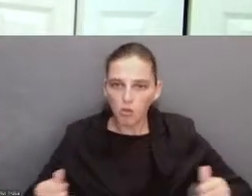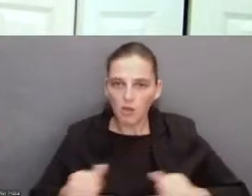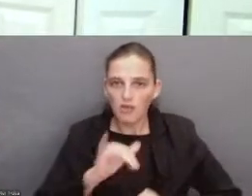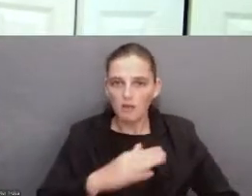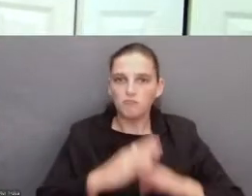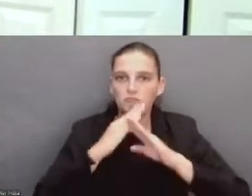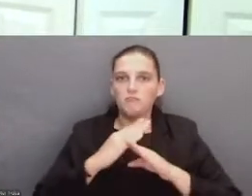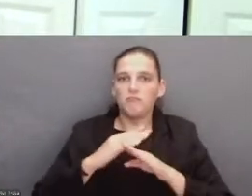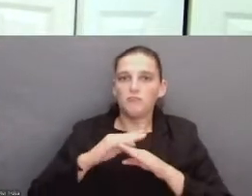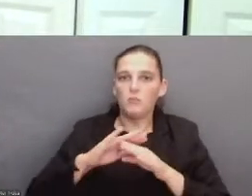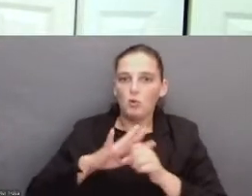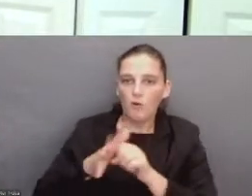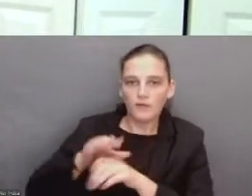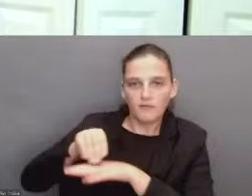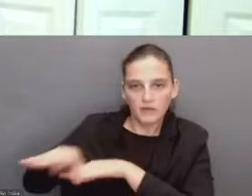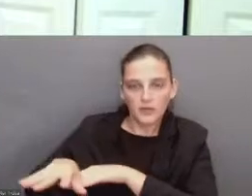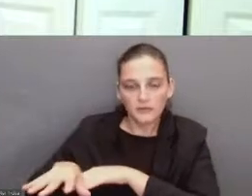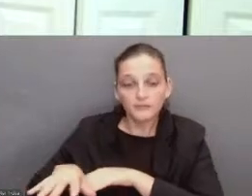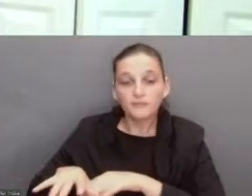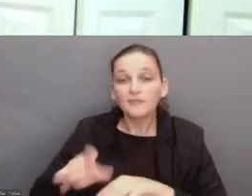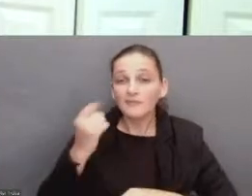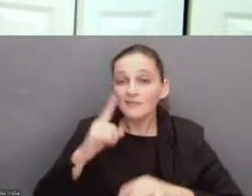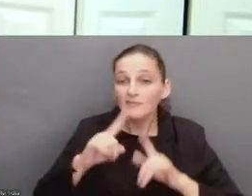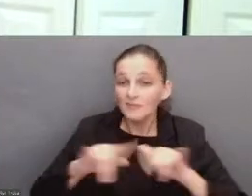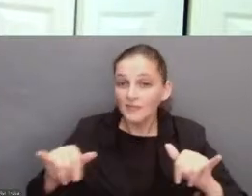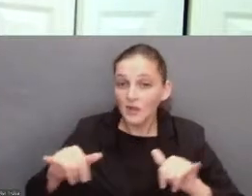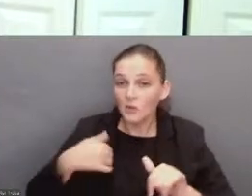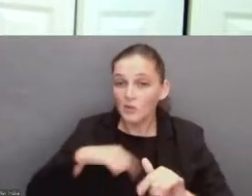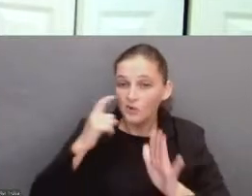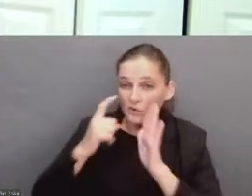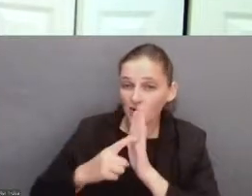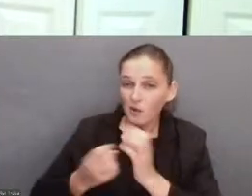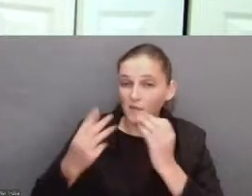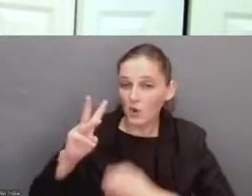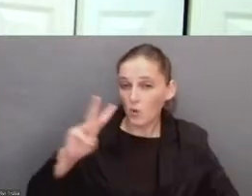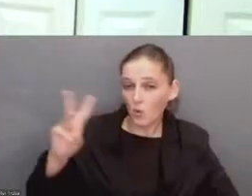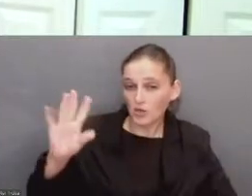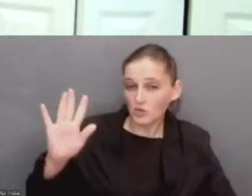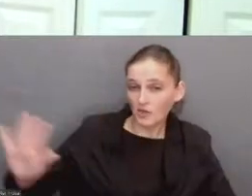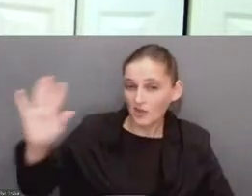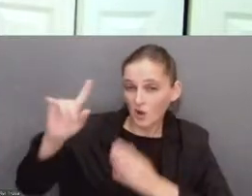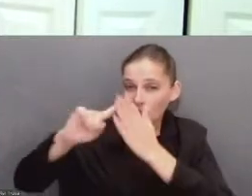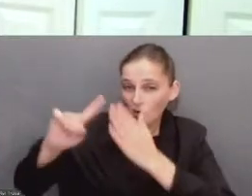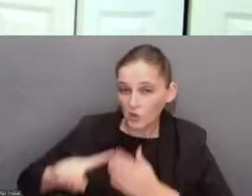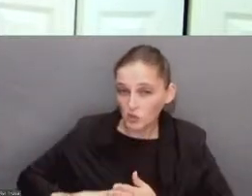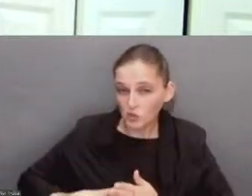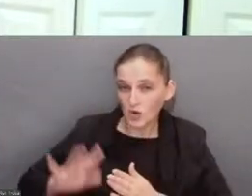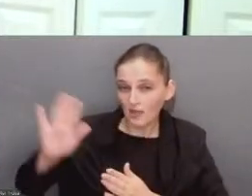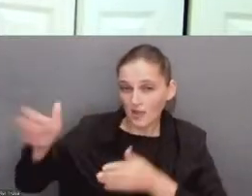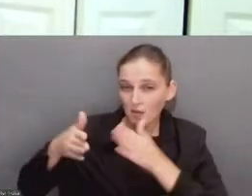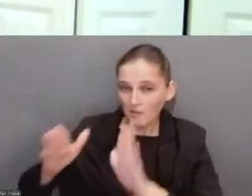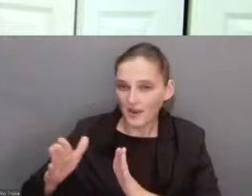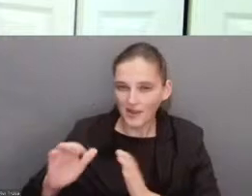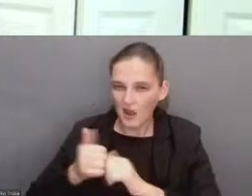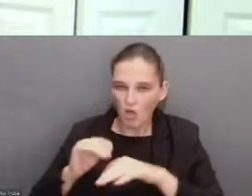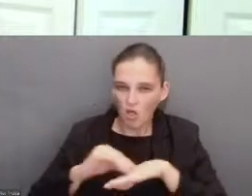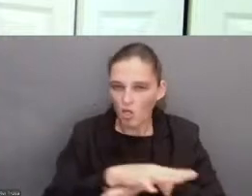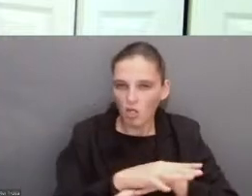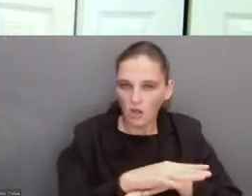a number of problems with Western research methodologies with communities of color and their